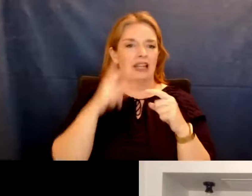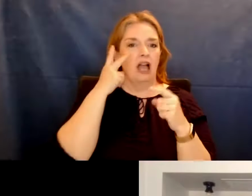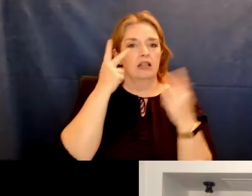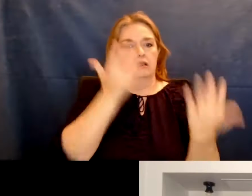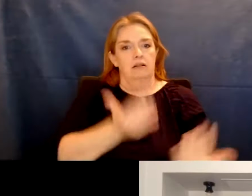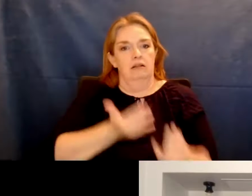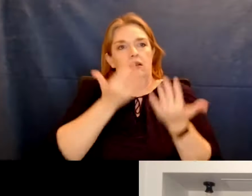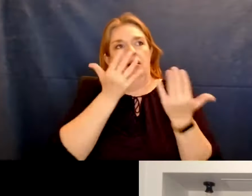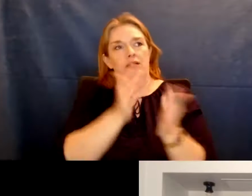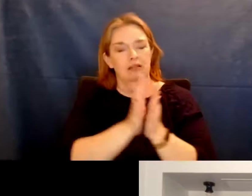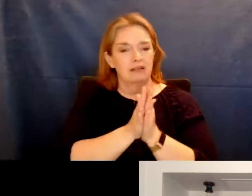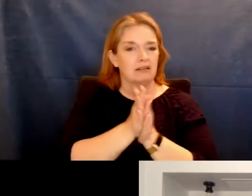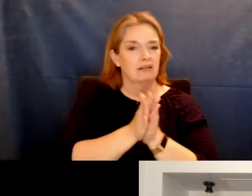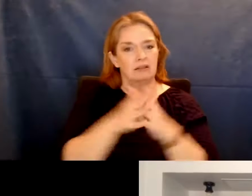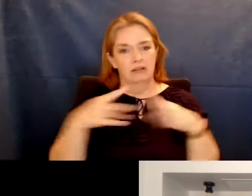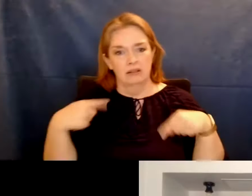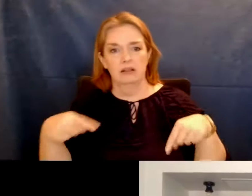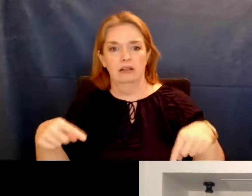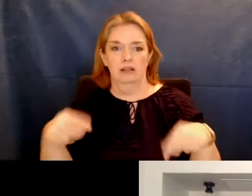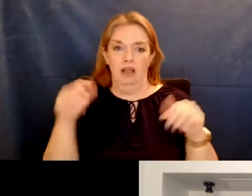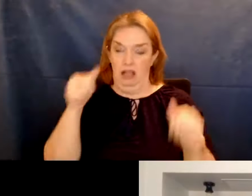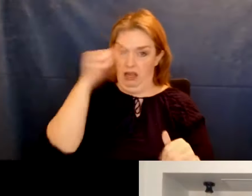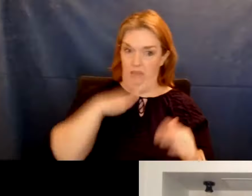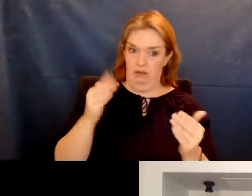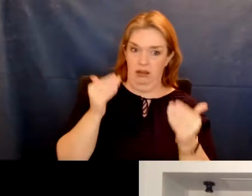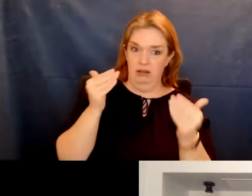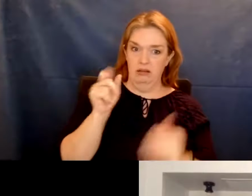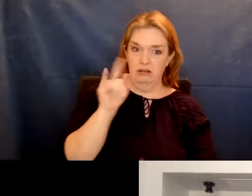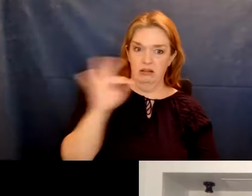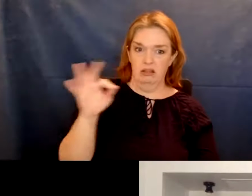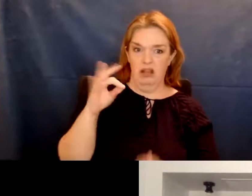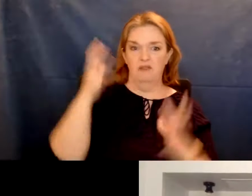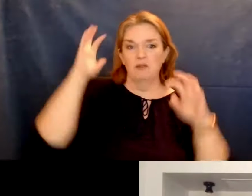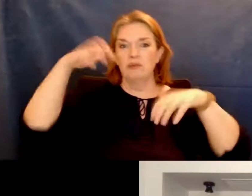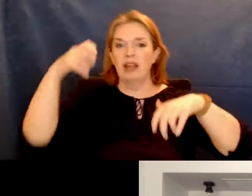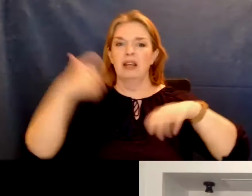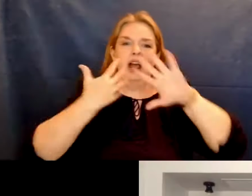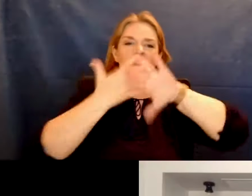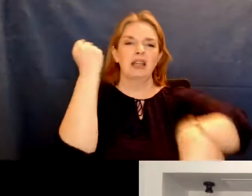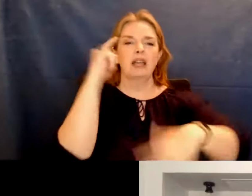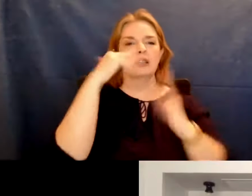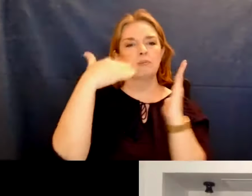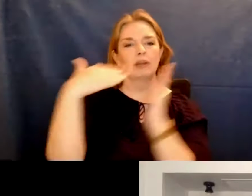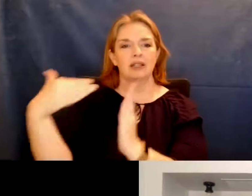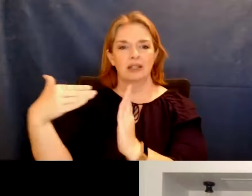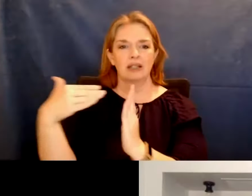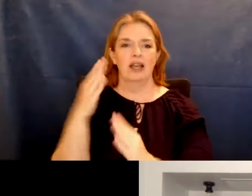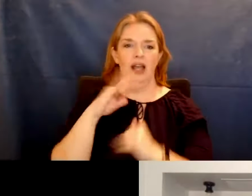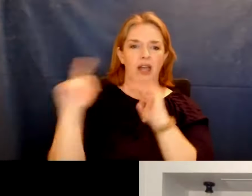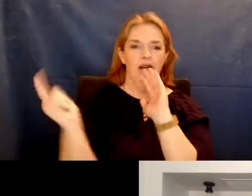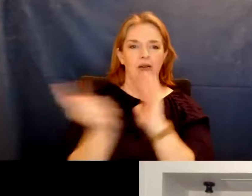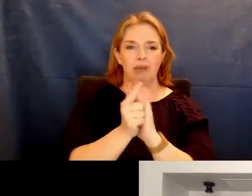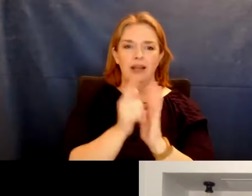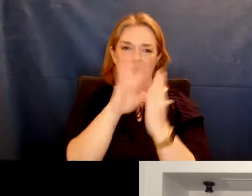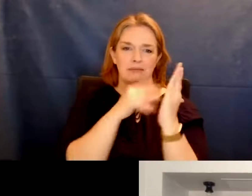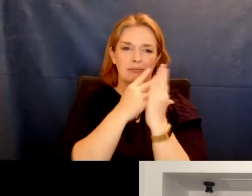hanging and anxious. Can man fly stiff raining? I yank the paintings. Band taught syllabi spied, starch